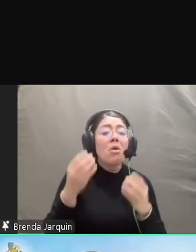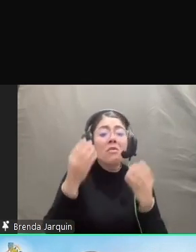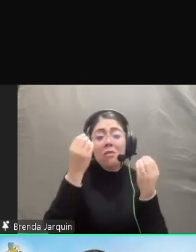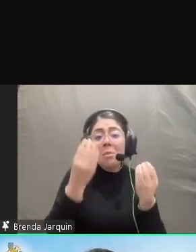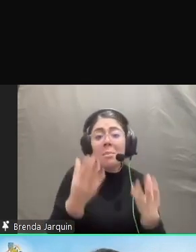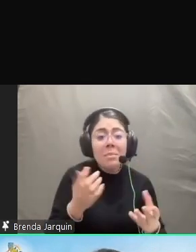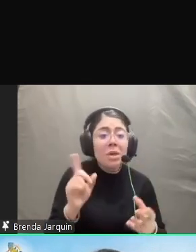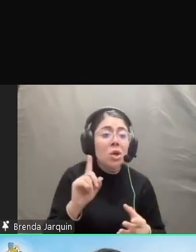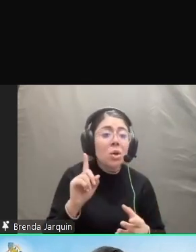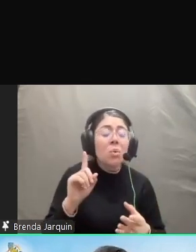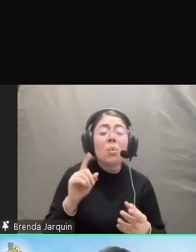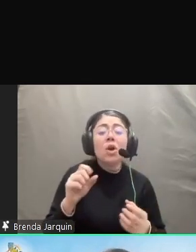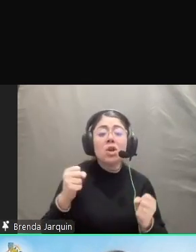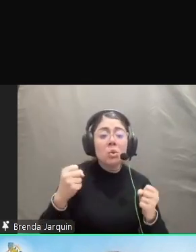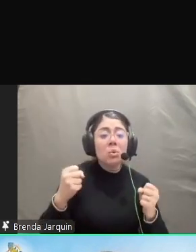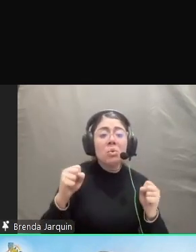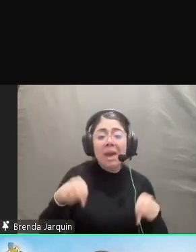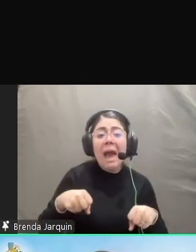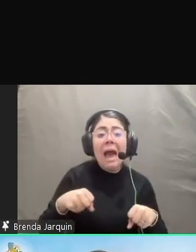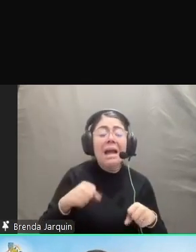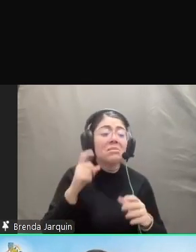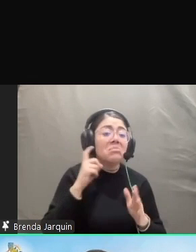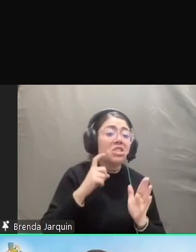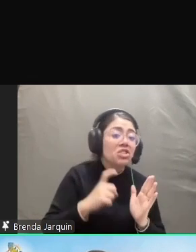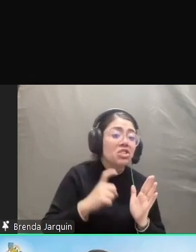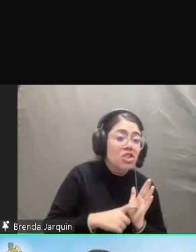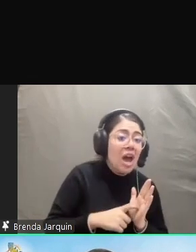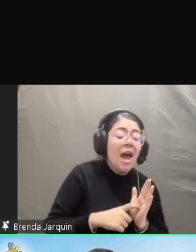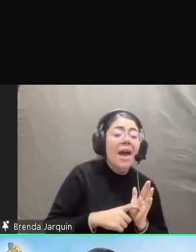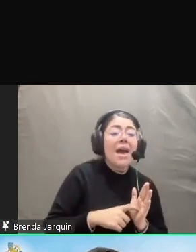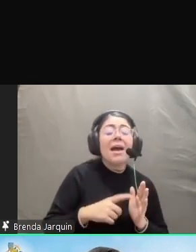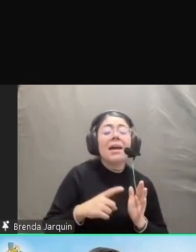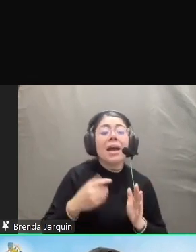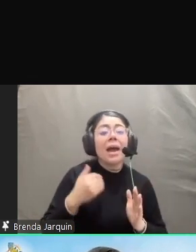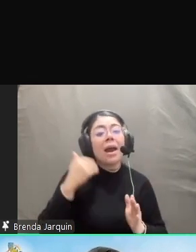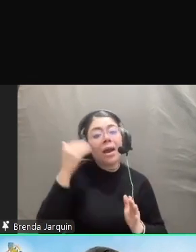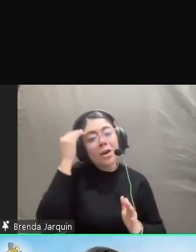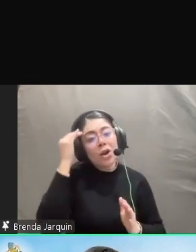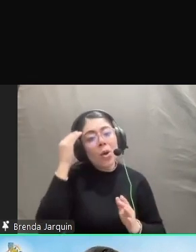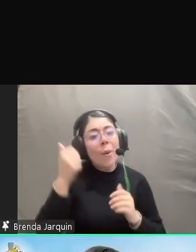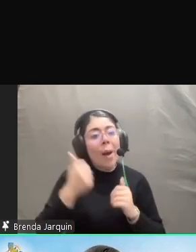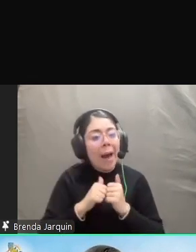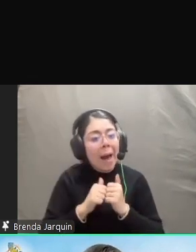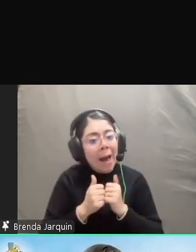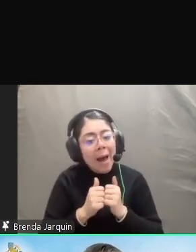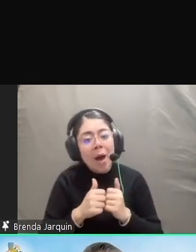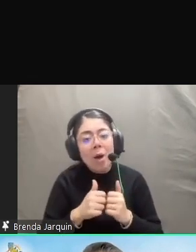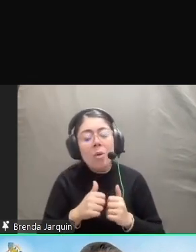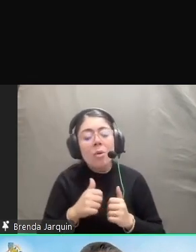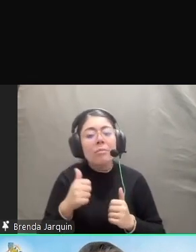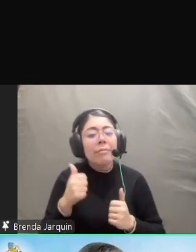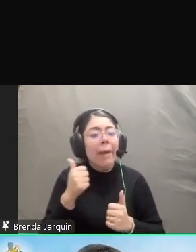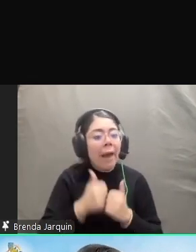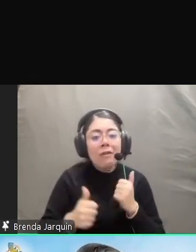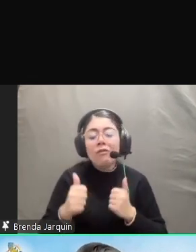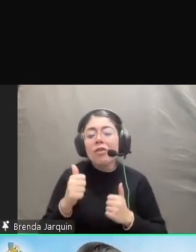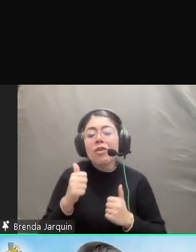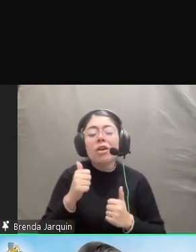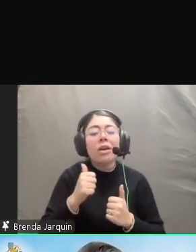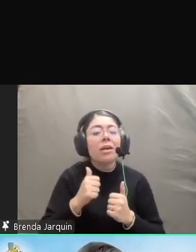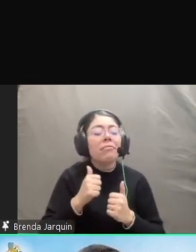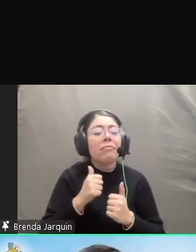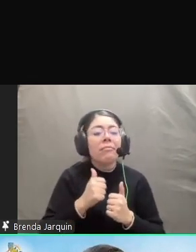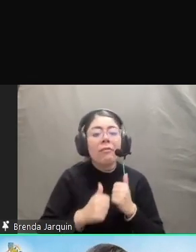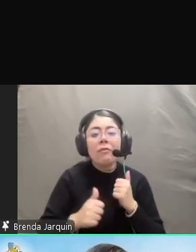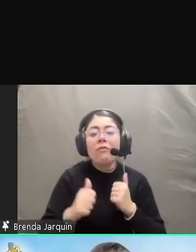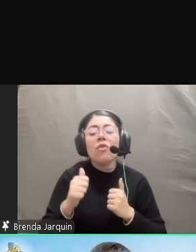these principles apply specifically to interagency Part C to B transition collaborations